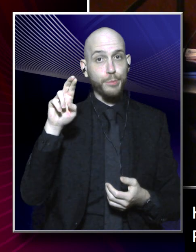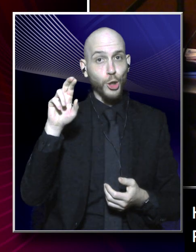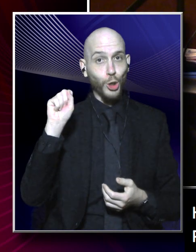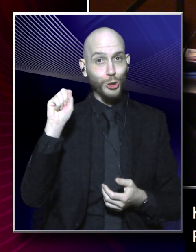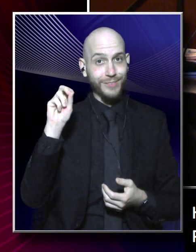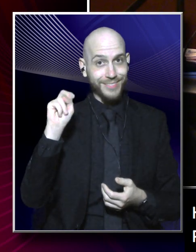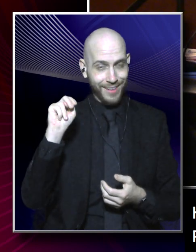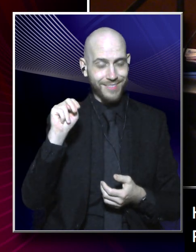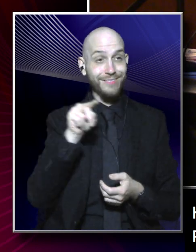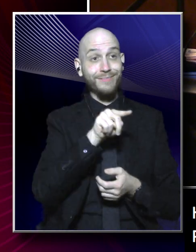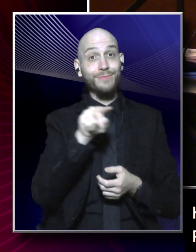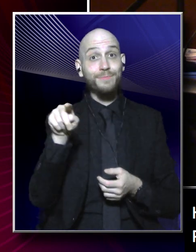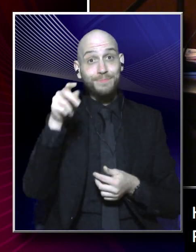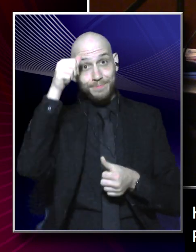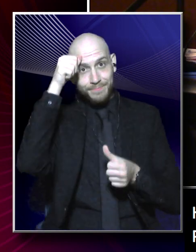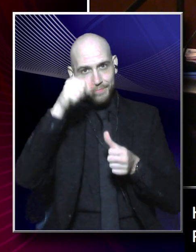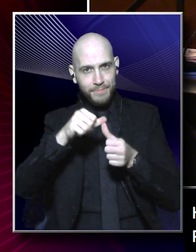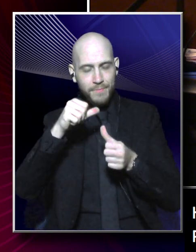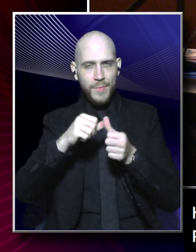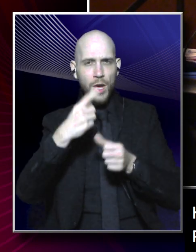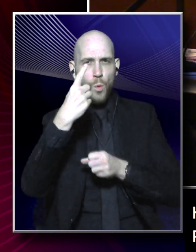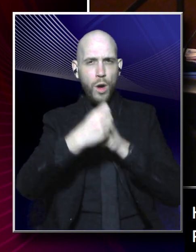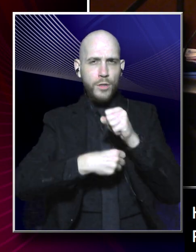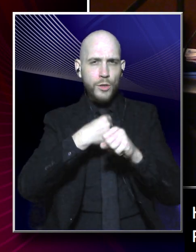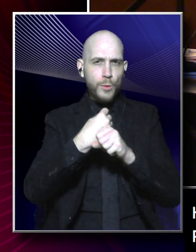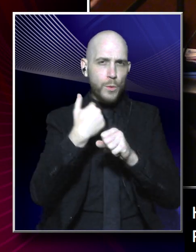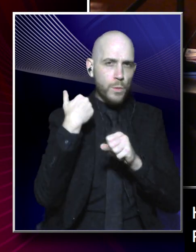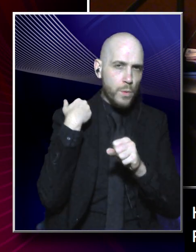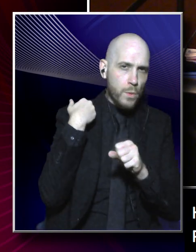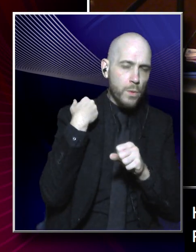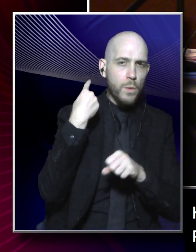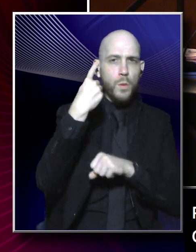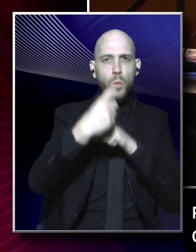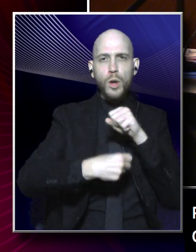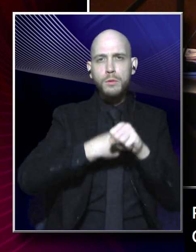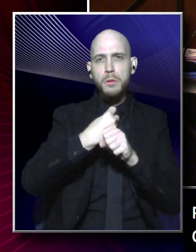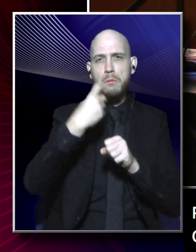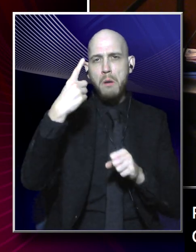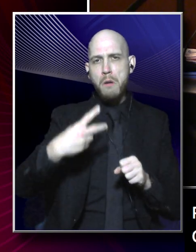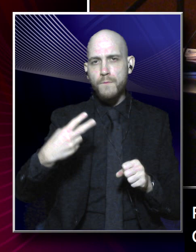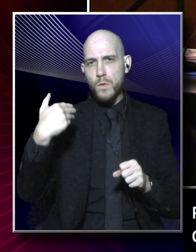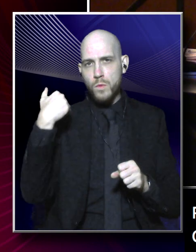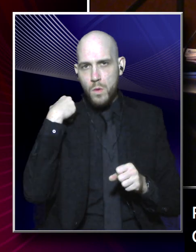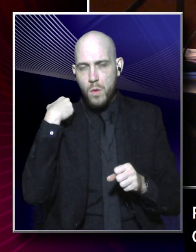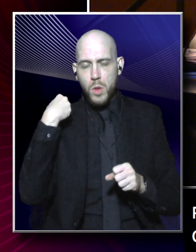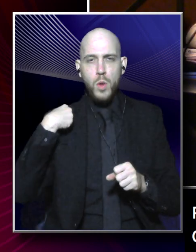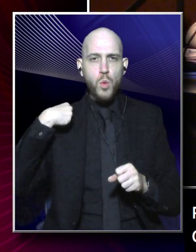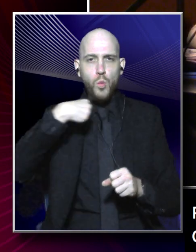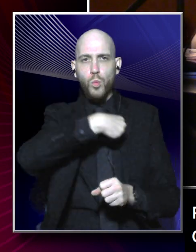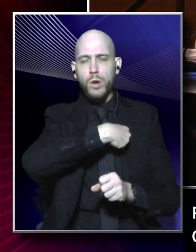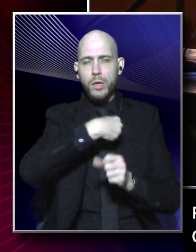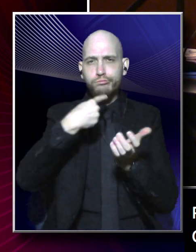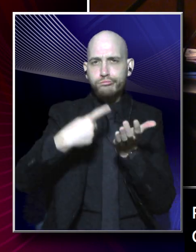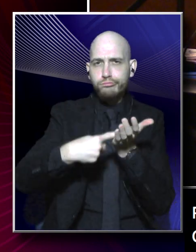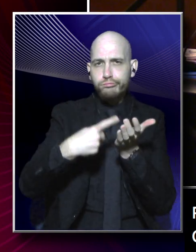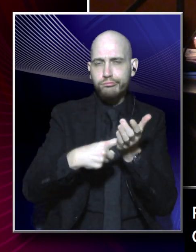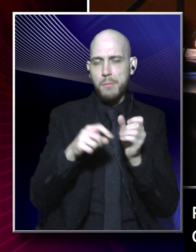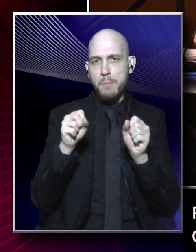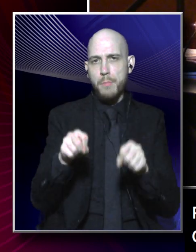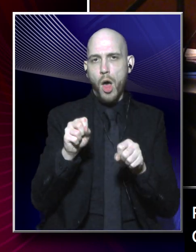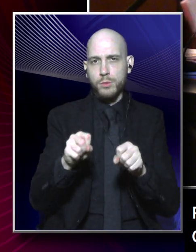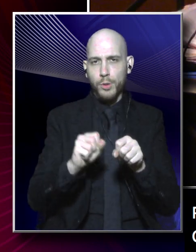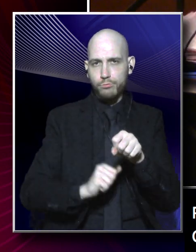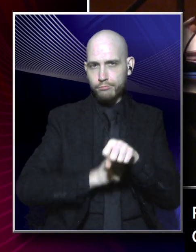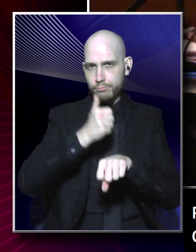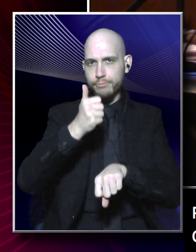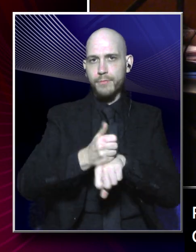half ago, this idea came up with the board in terms of having an Ombudsperson